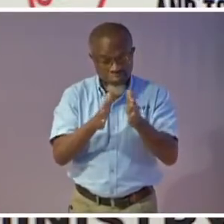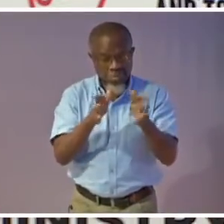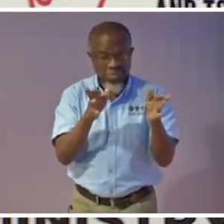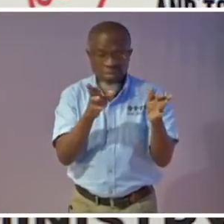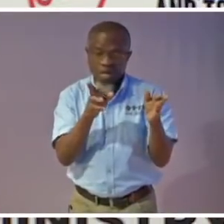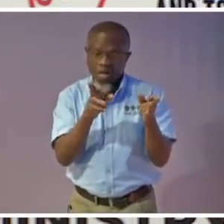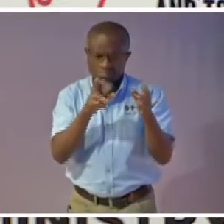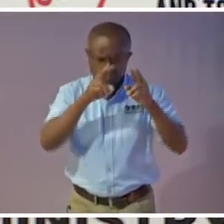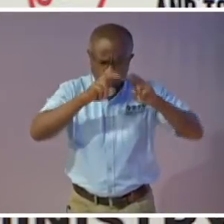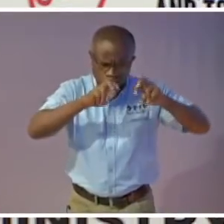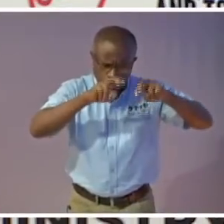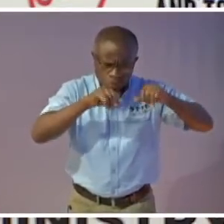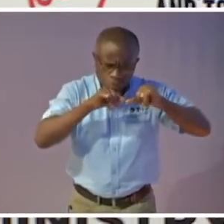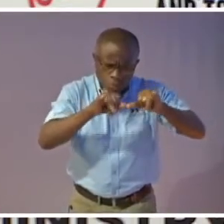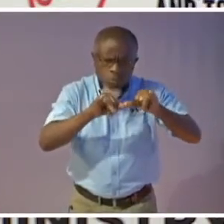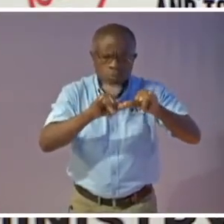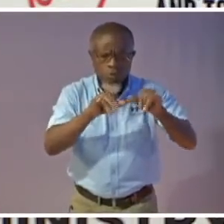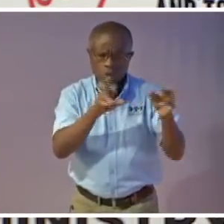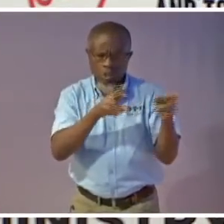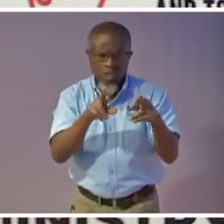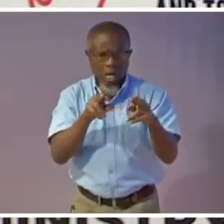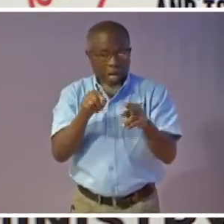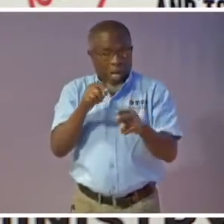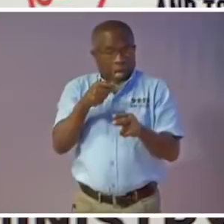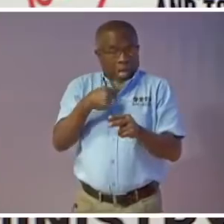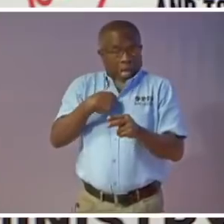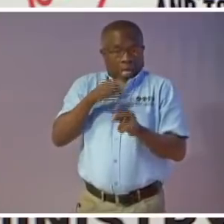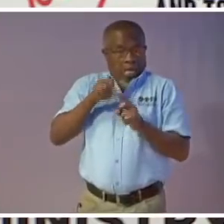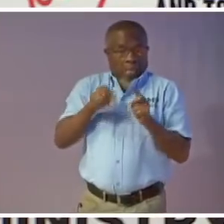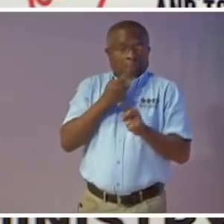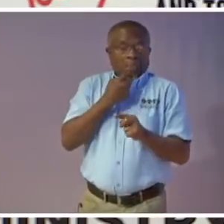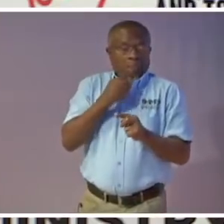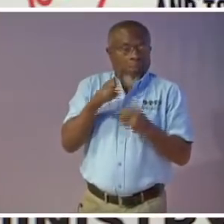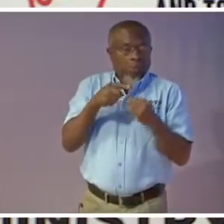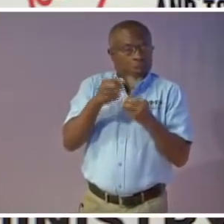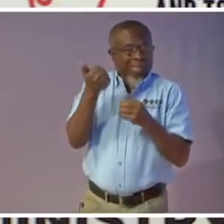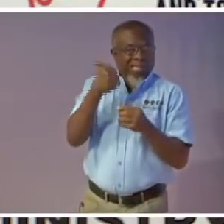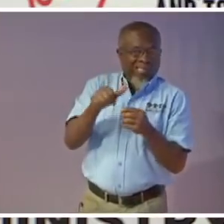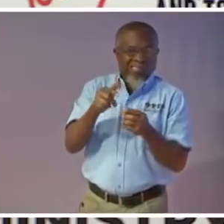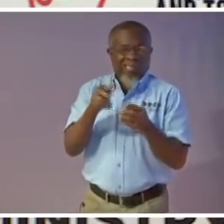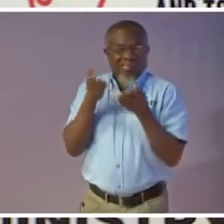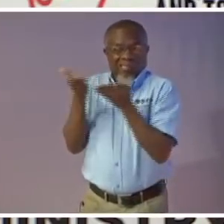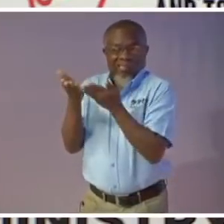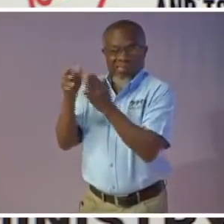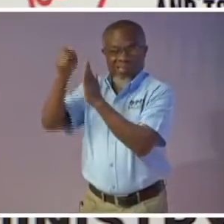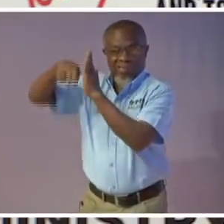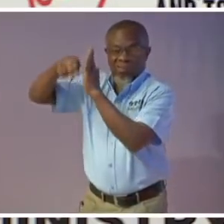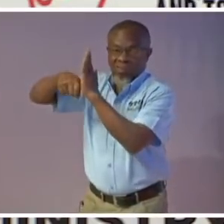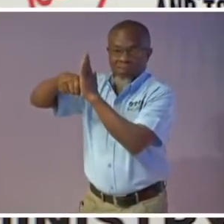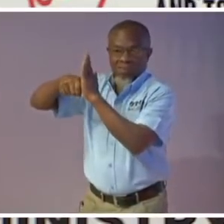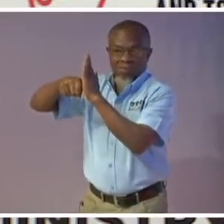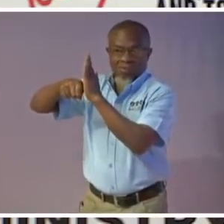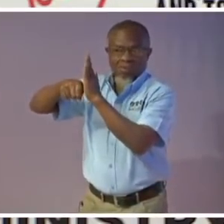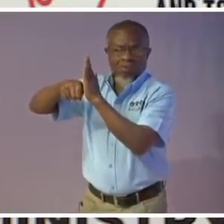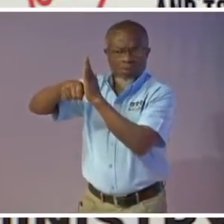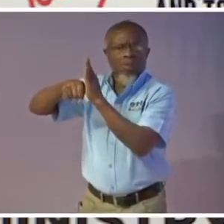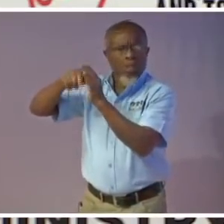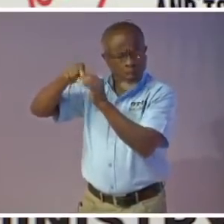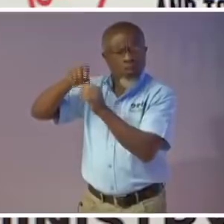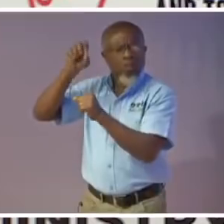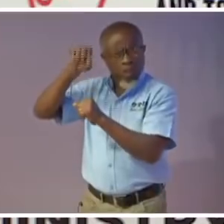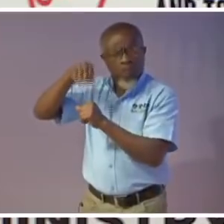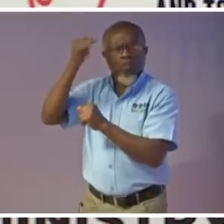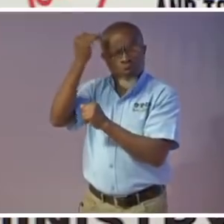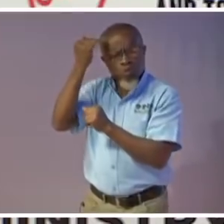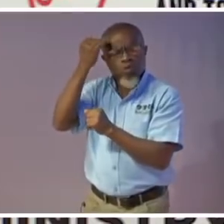to a matter that is before the courts, but we notice we have not turned a blind eye or a deaf ear to the concerns,